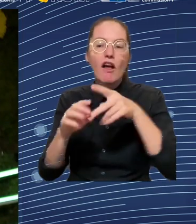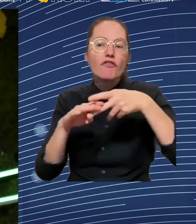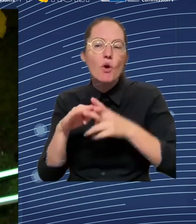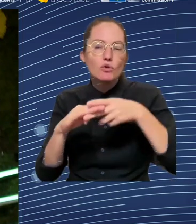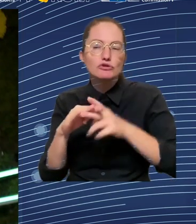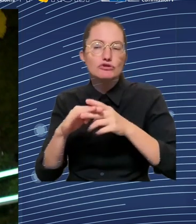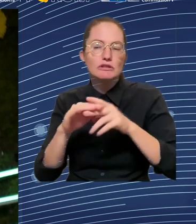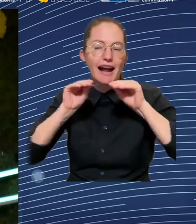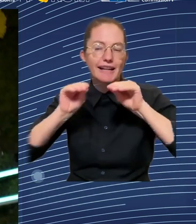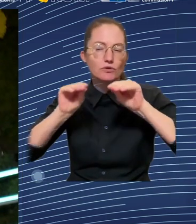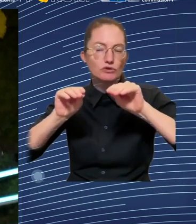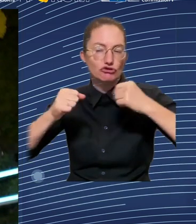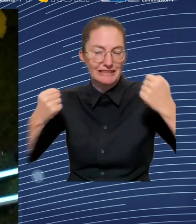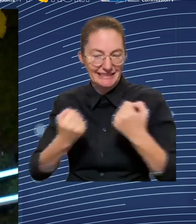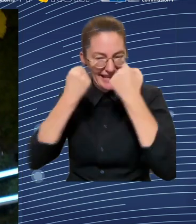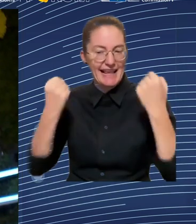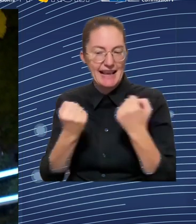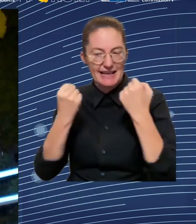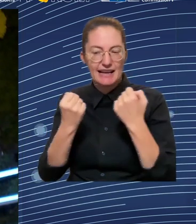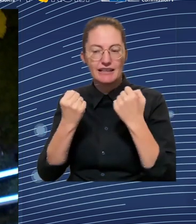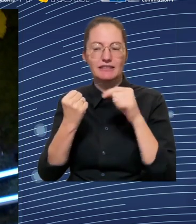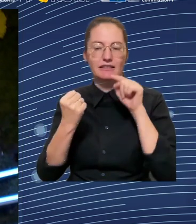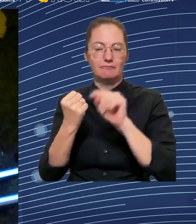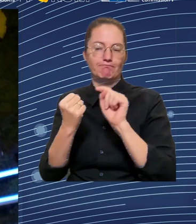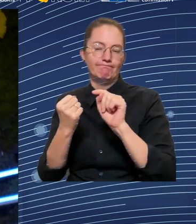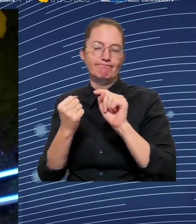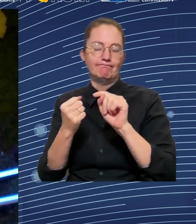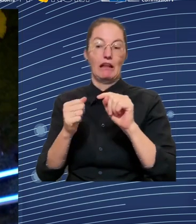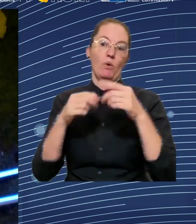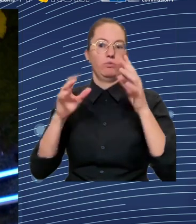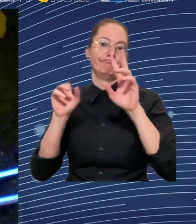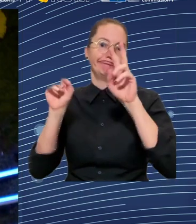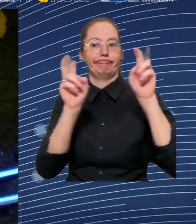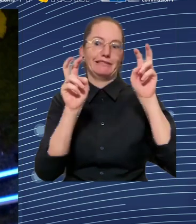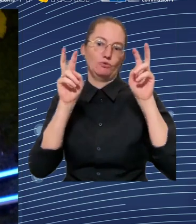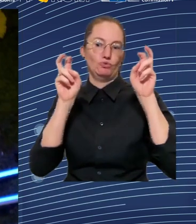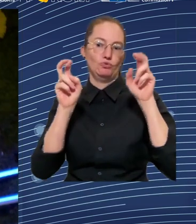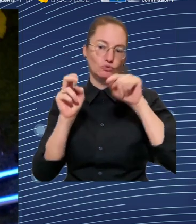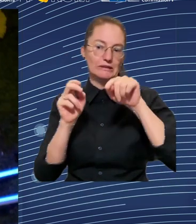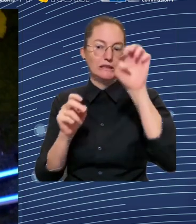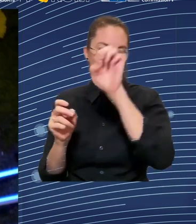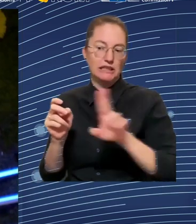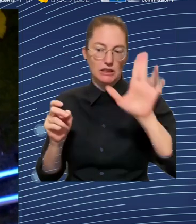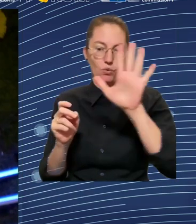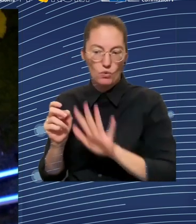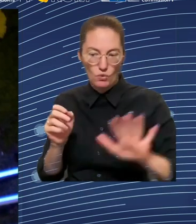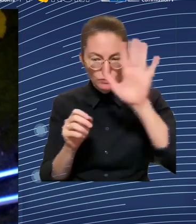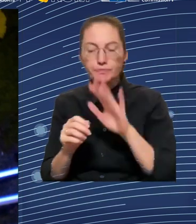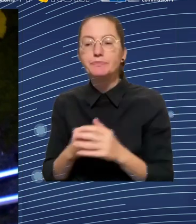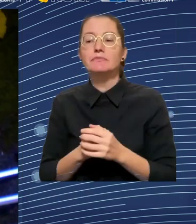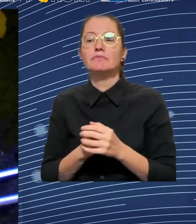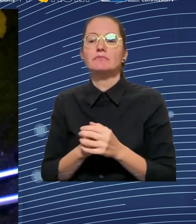the fields of study, it's one of the key issues that can